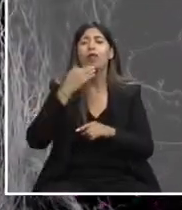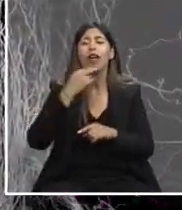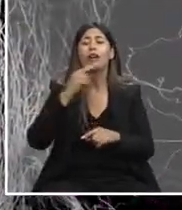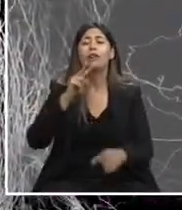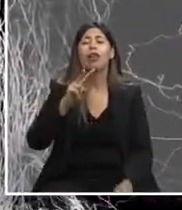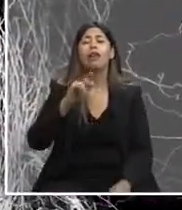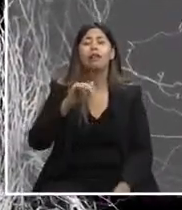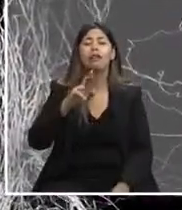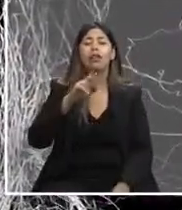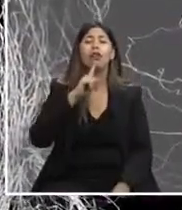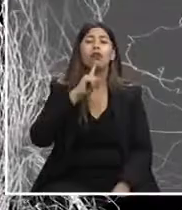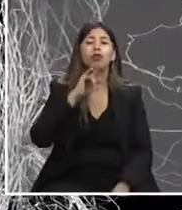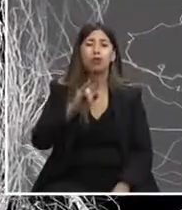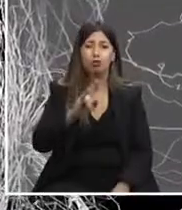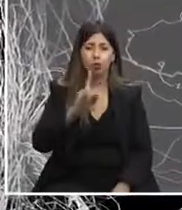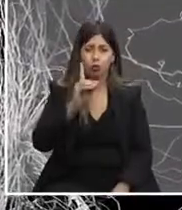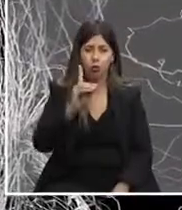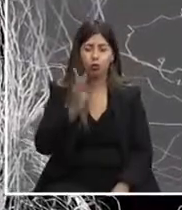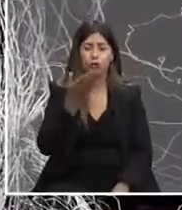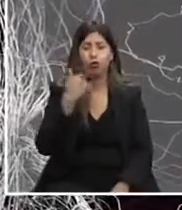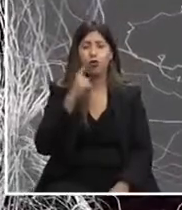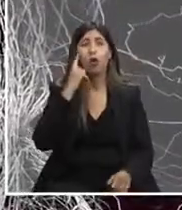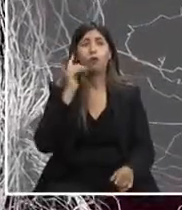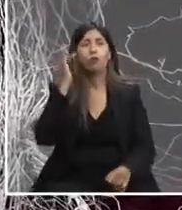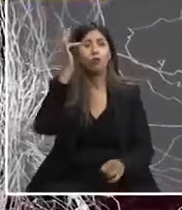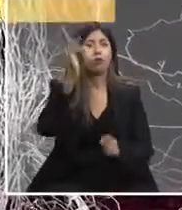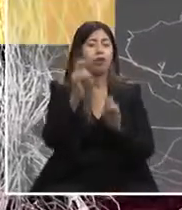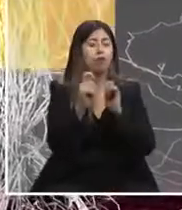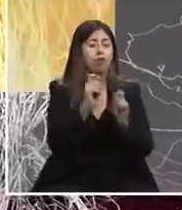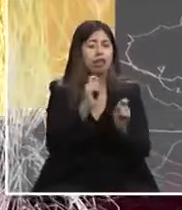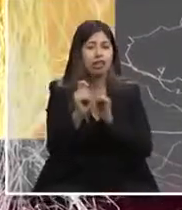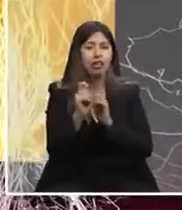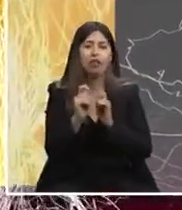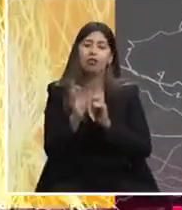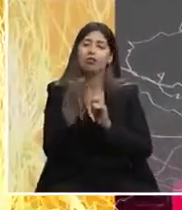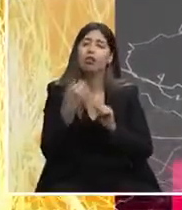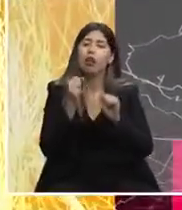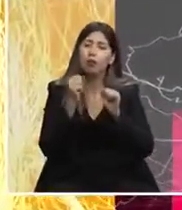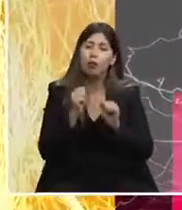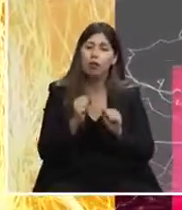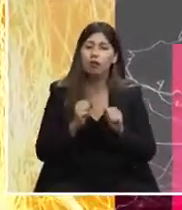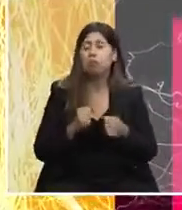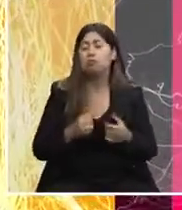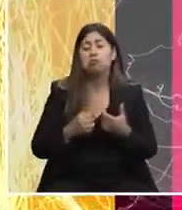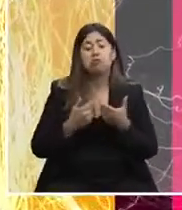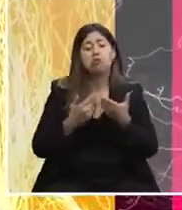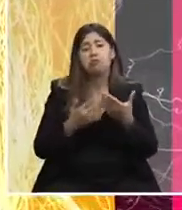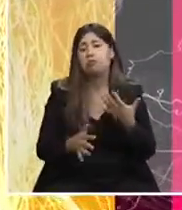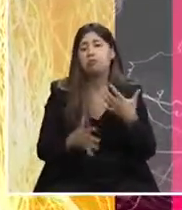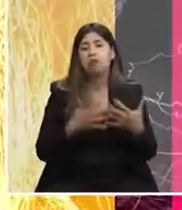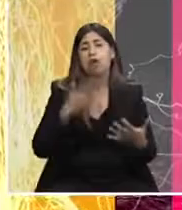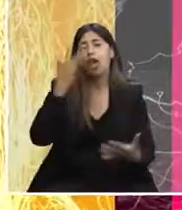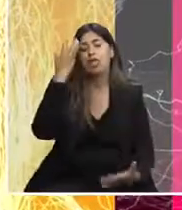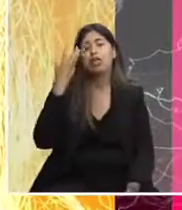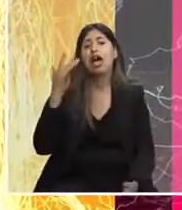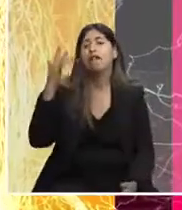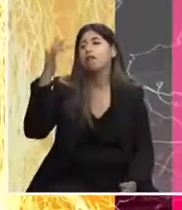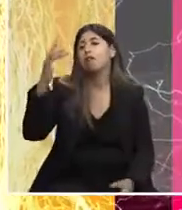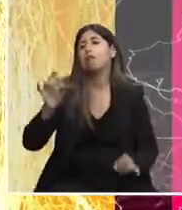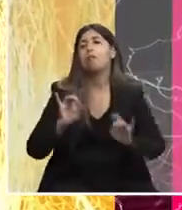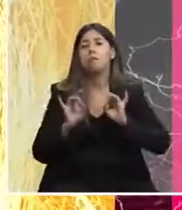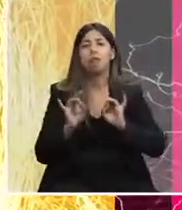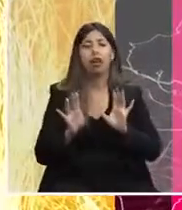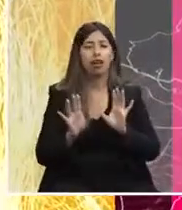of patience, prudence, and wisdom. Or we could make a case based on our cosmic significance, on